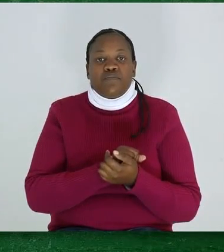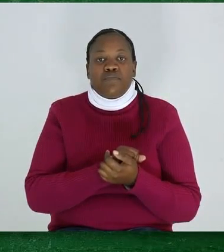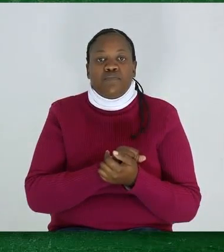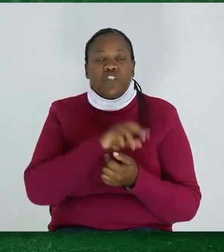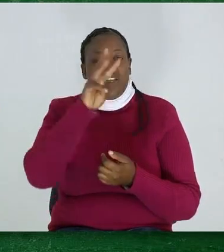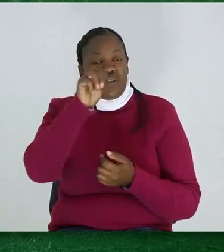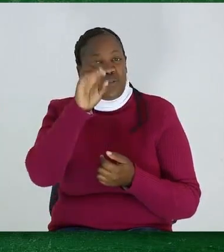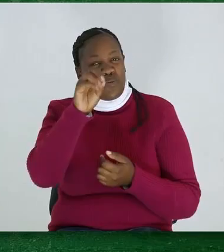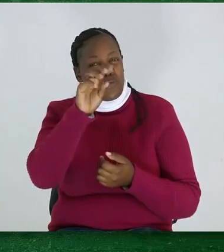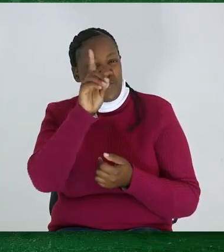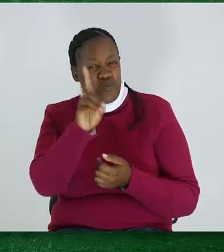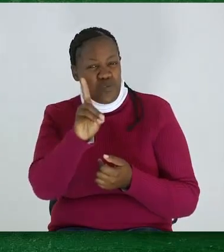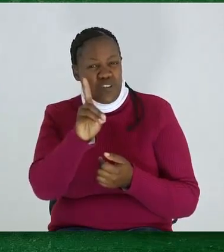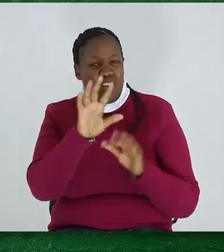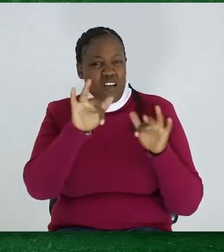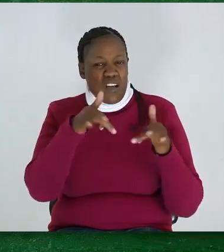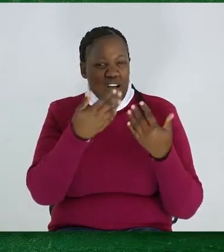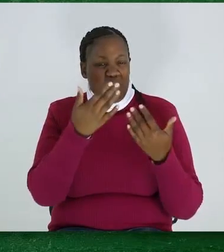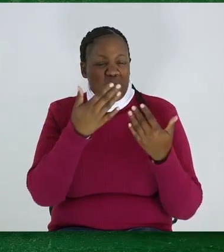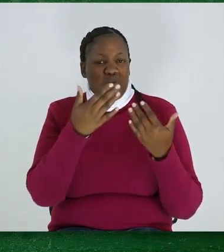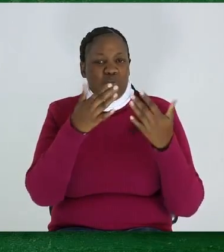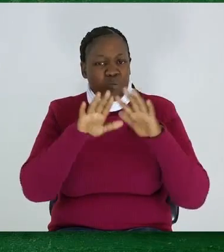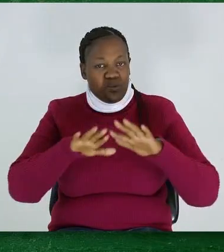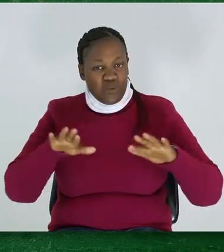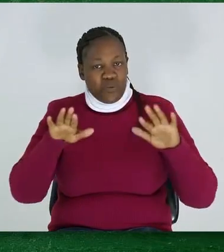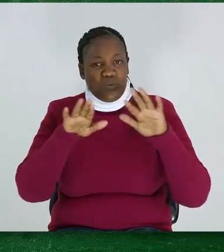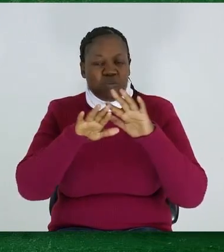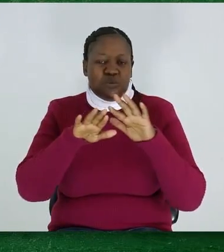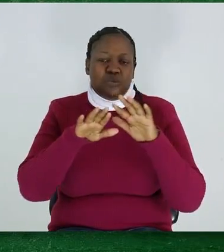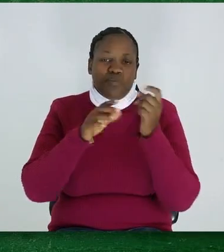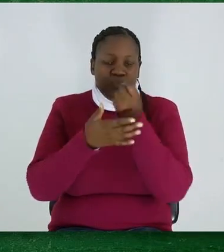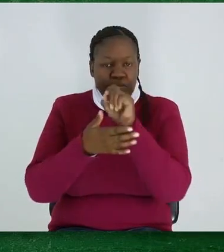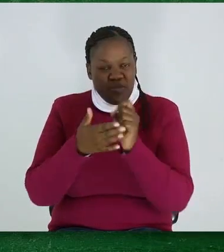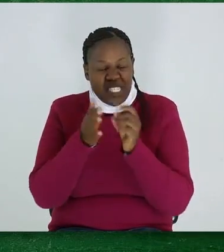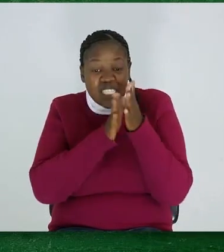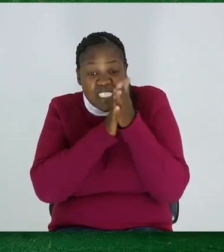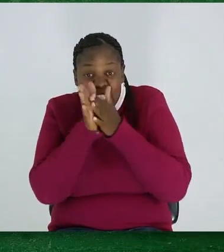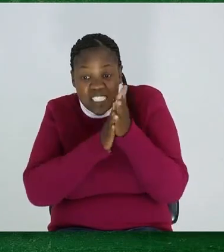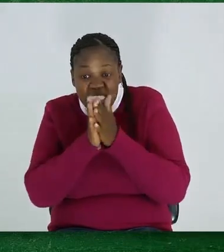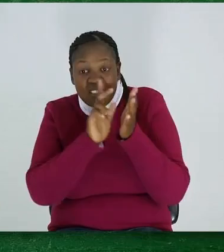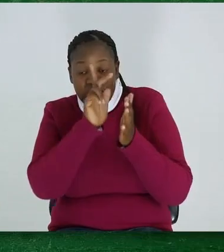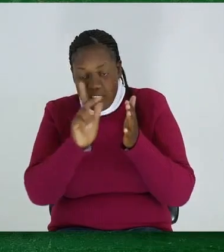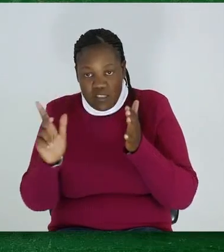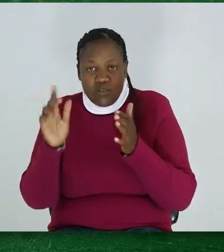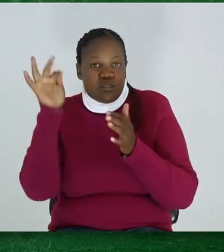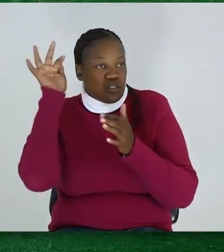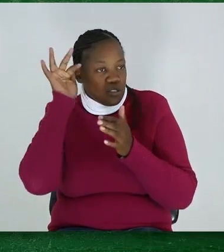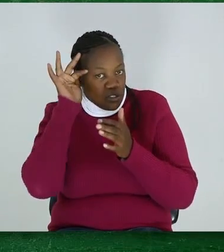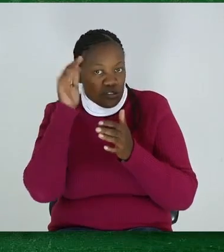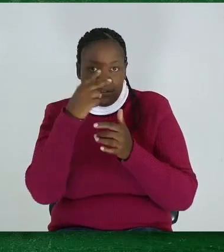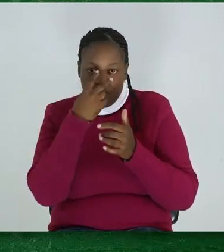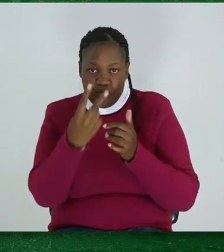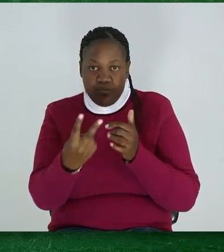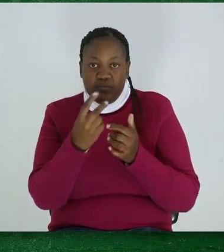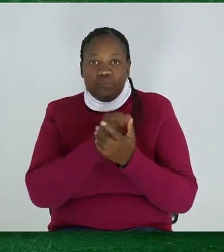is told. The mood is the atmosphere within the novel which the writer paints to capture the interest of the readers, listeners,